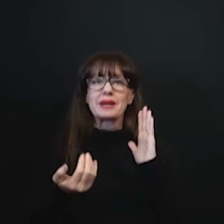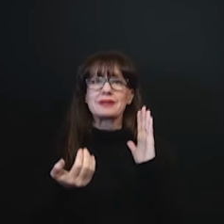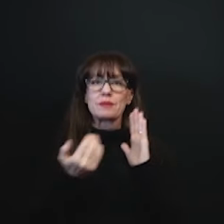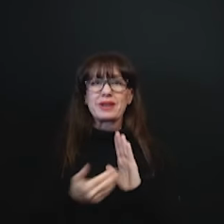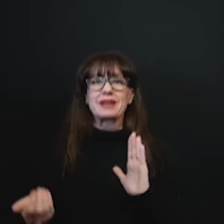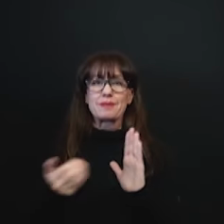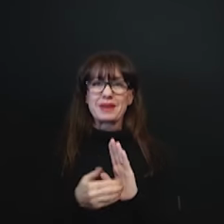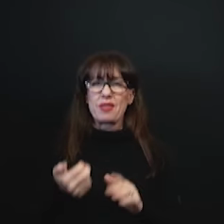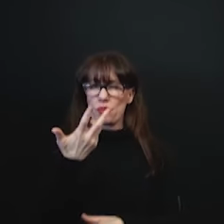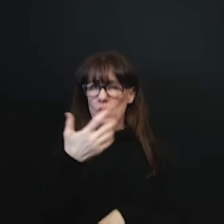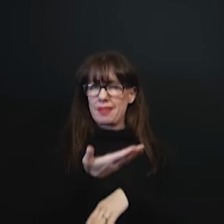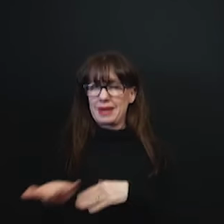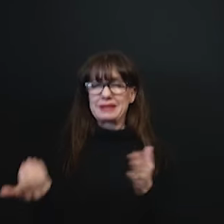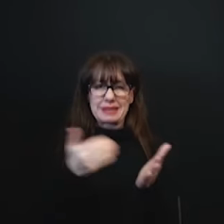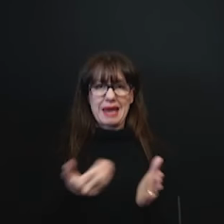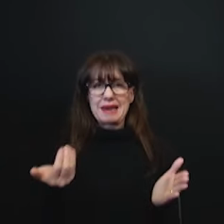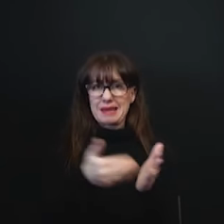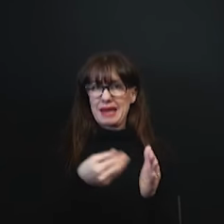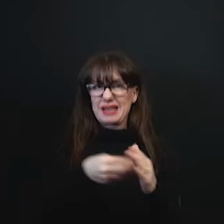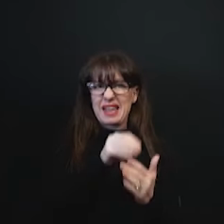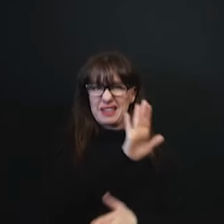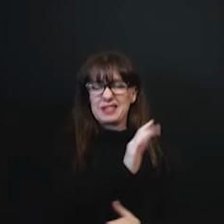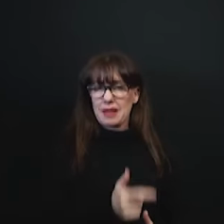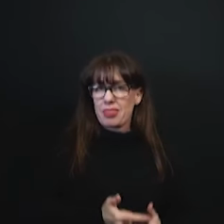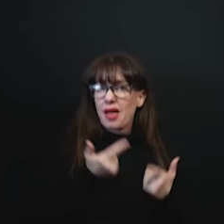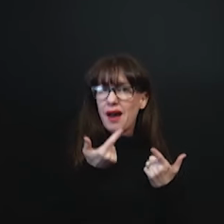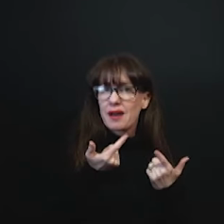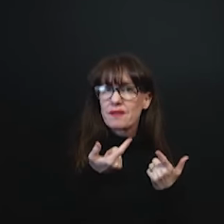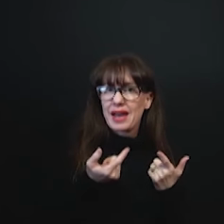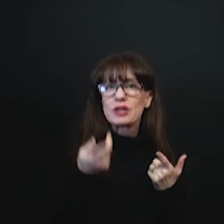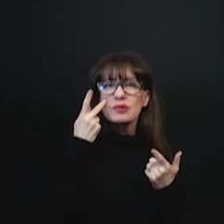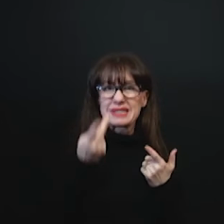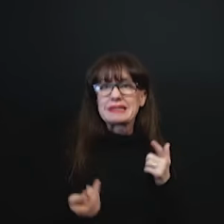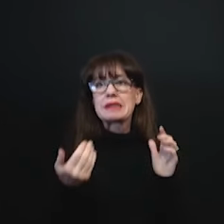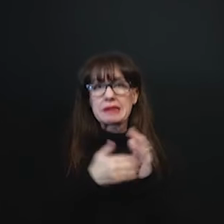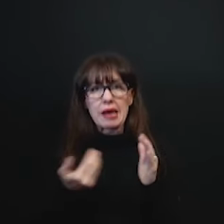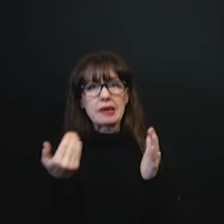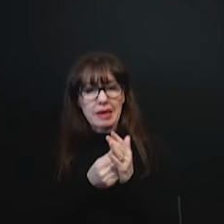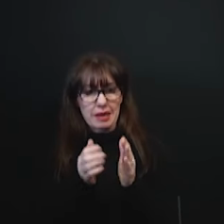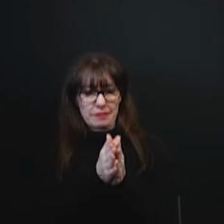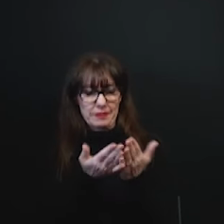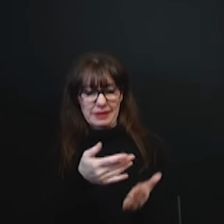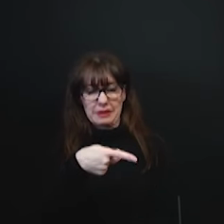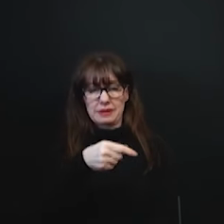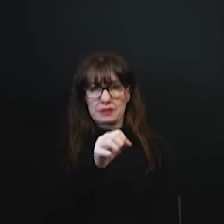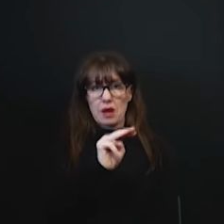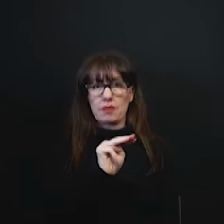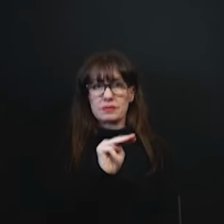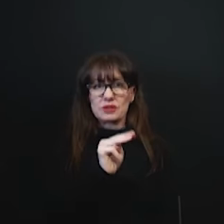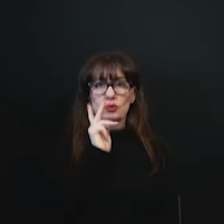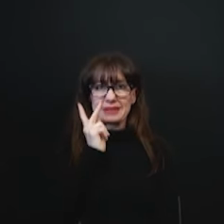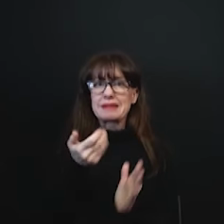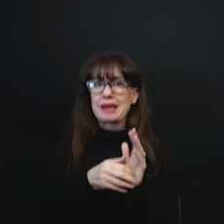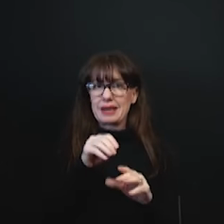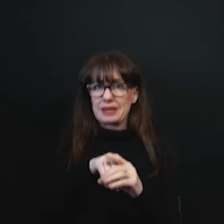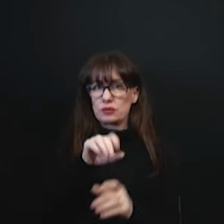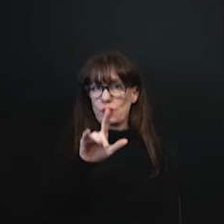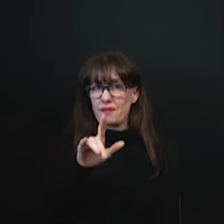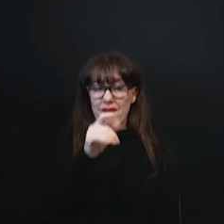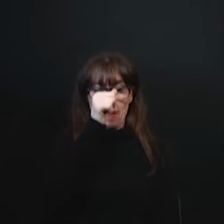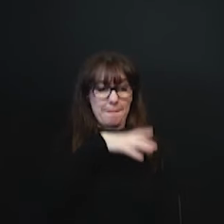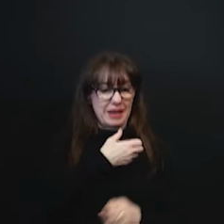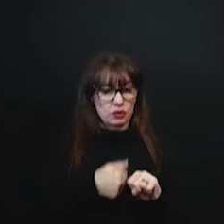things again and again and again in his life, and they are testified to over and again in the Psalms, including in Psalm 25. A man